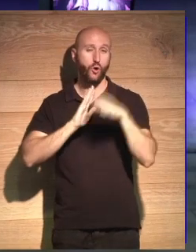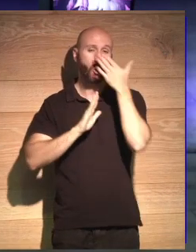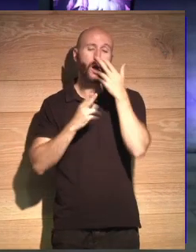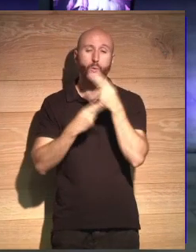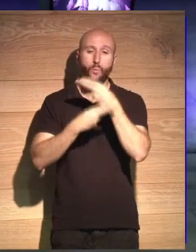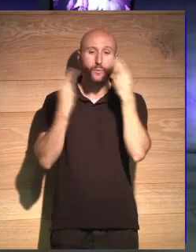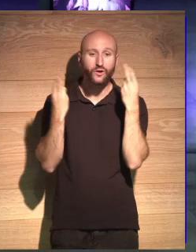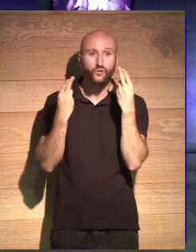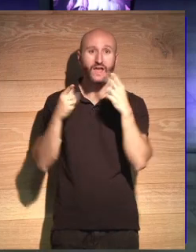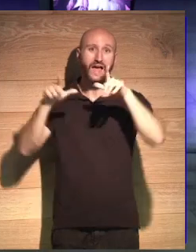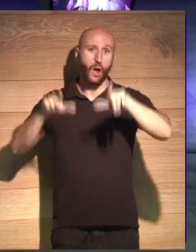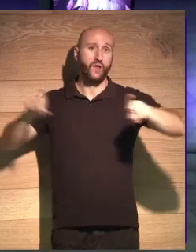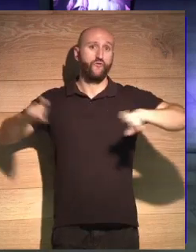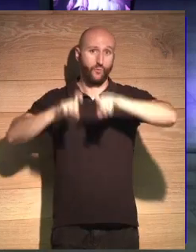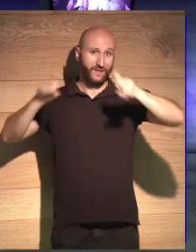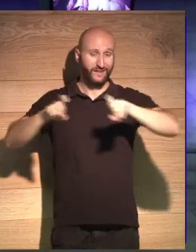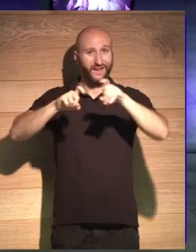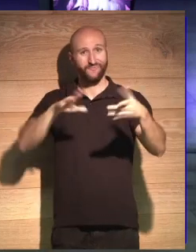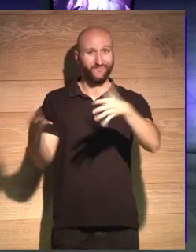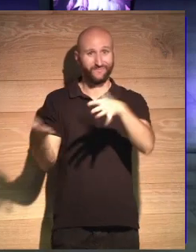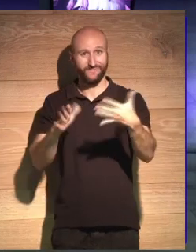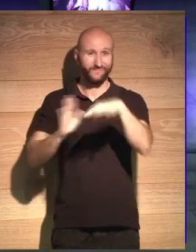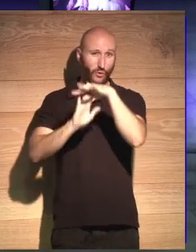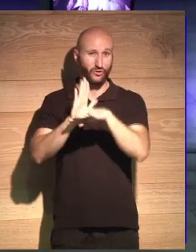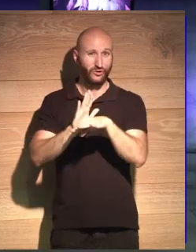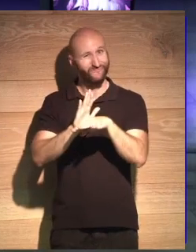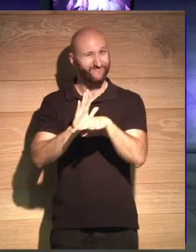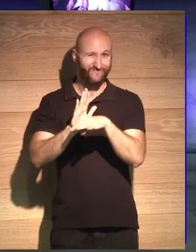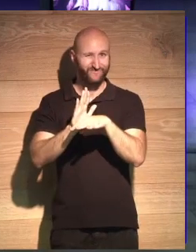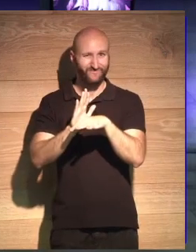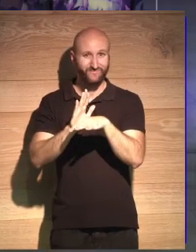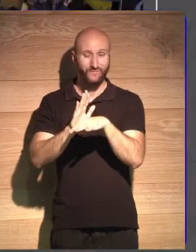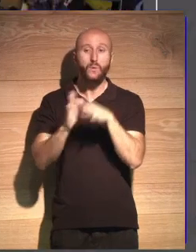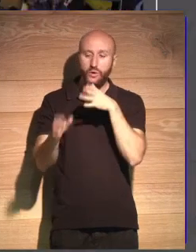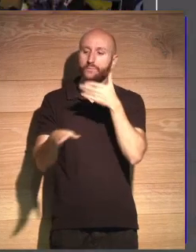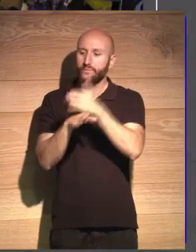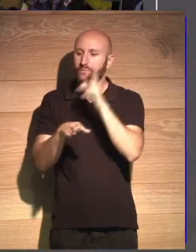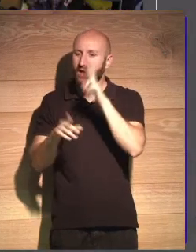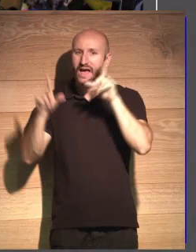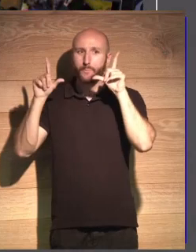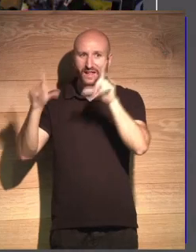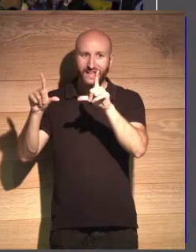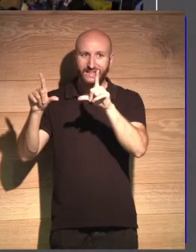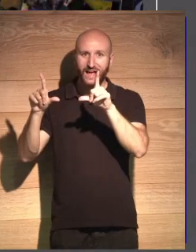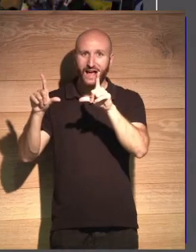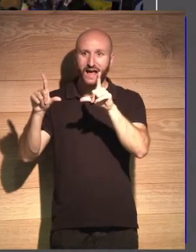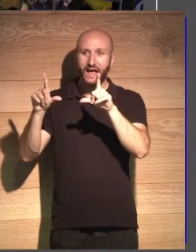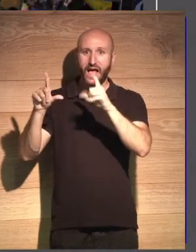important. One of them is the status of the IT